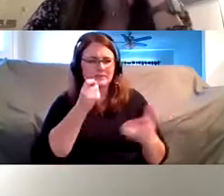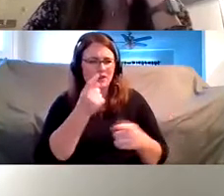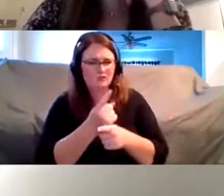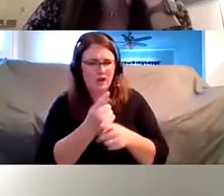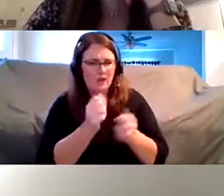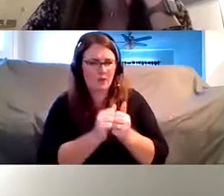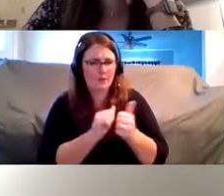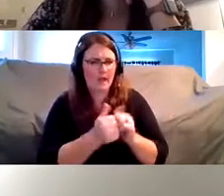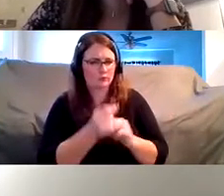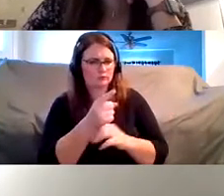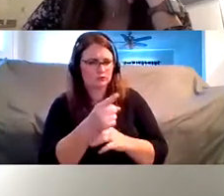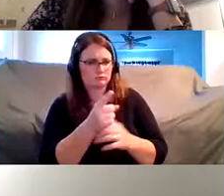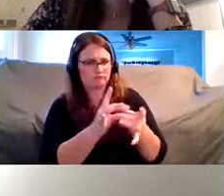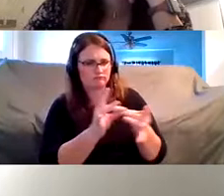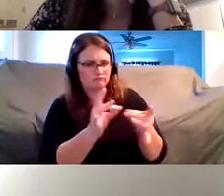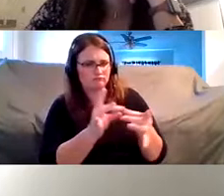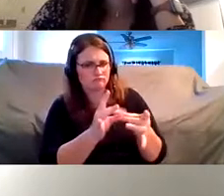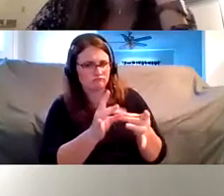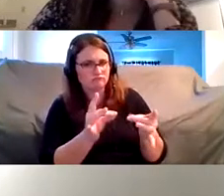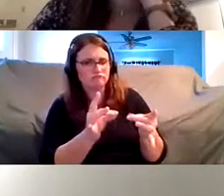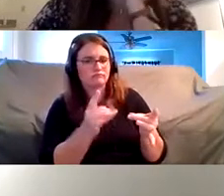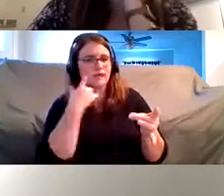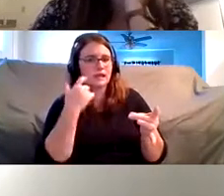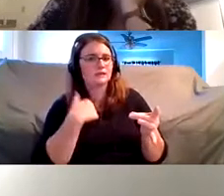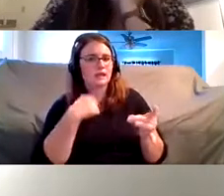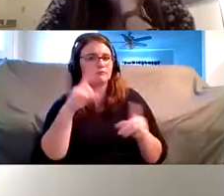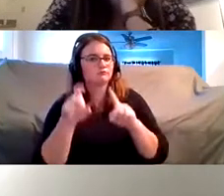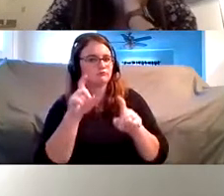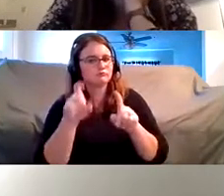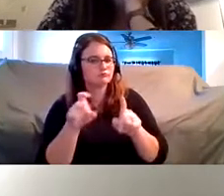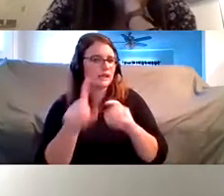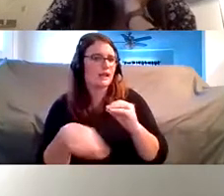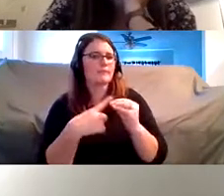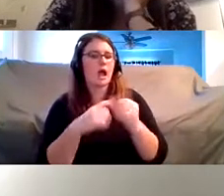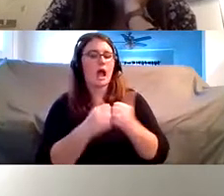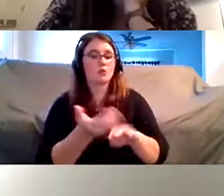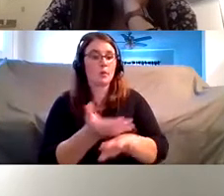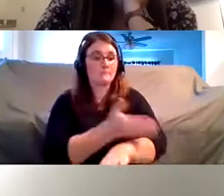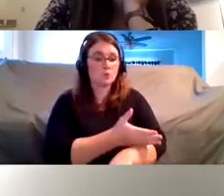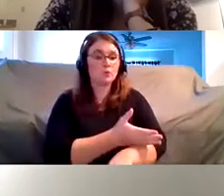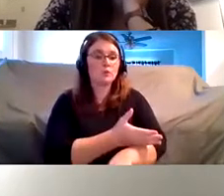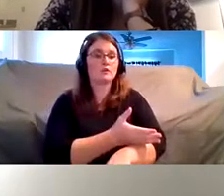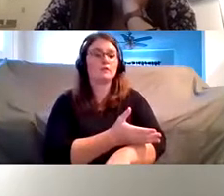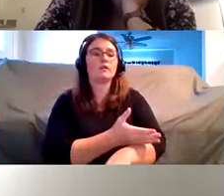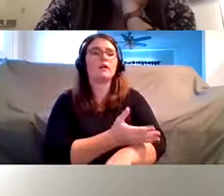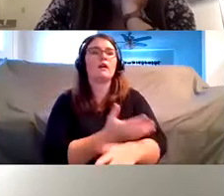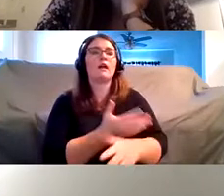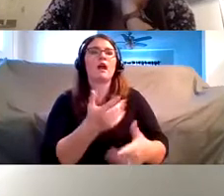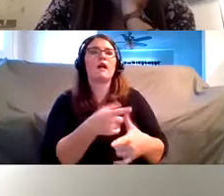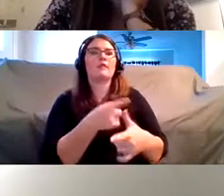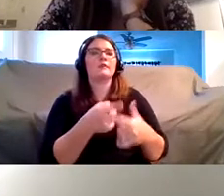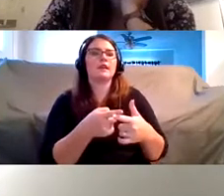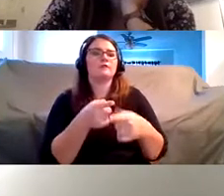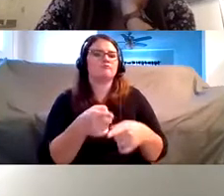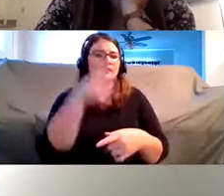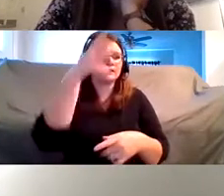speaks, because I was asking questions on how to improve and then making the assumption like my